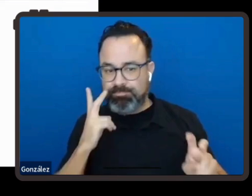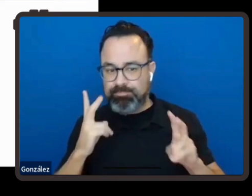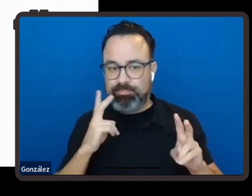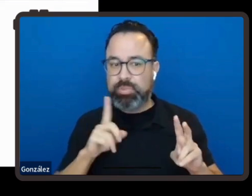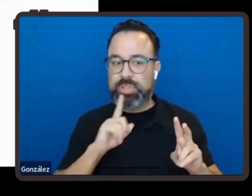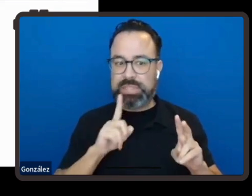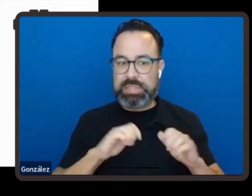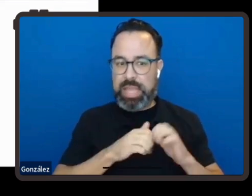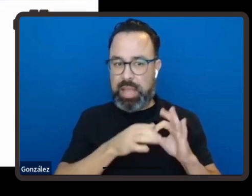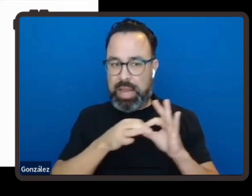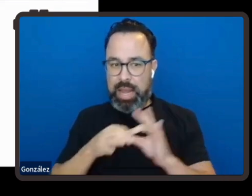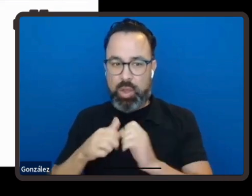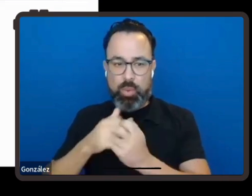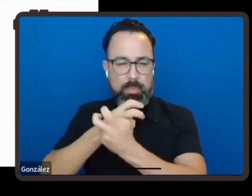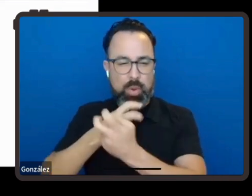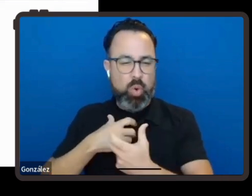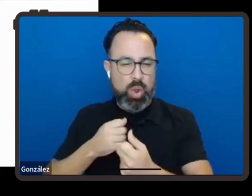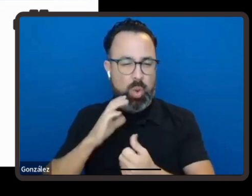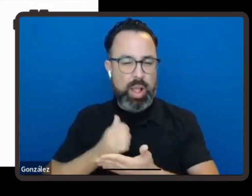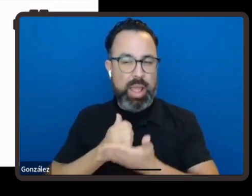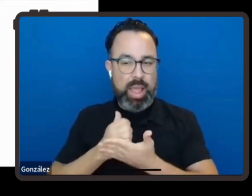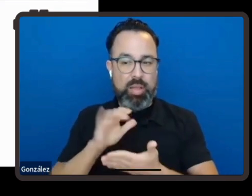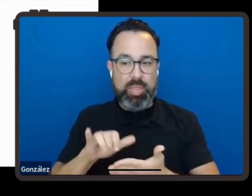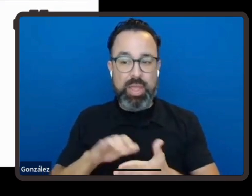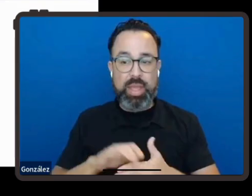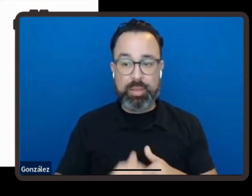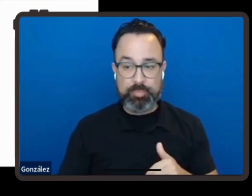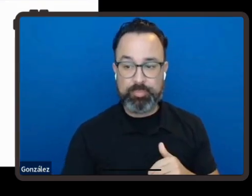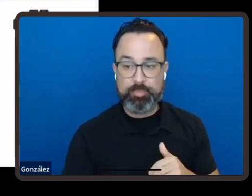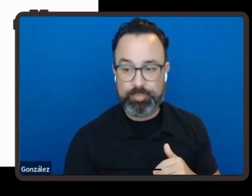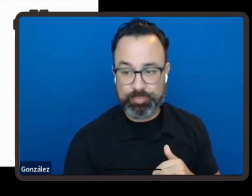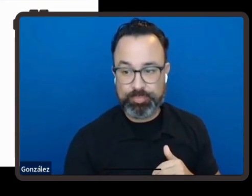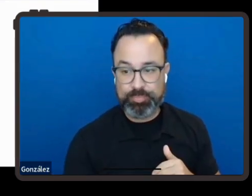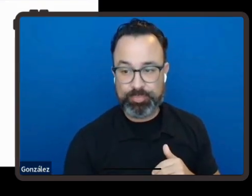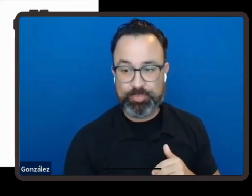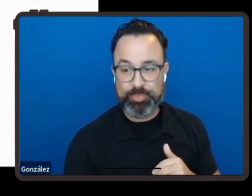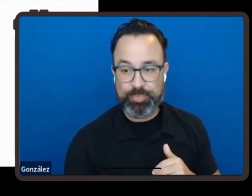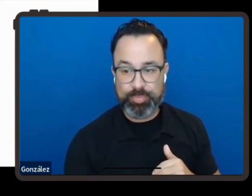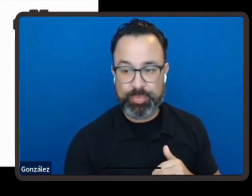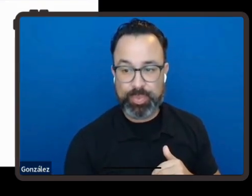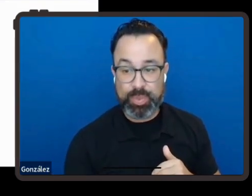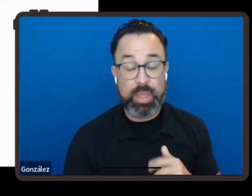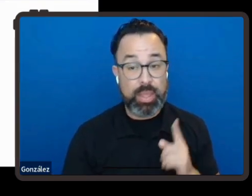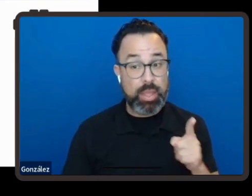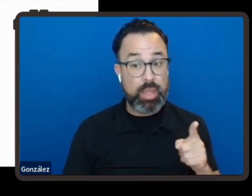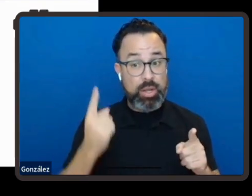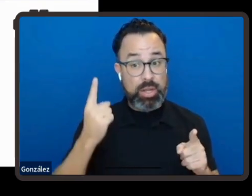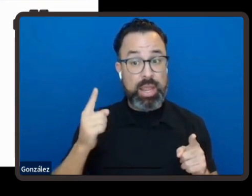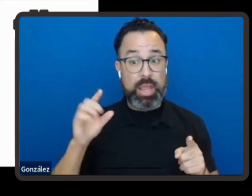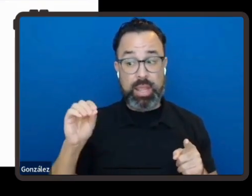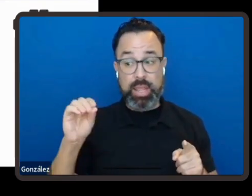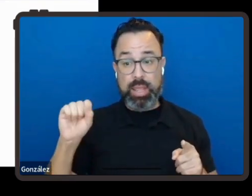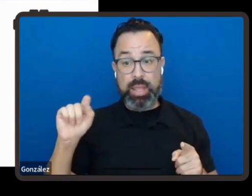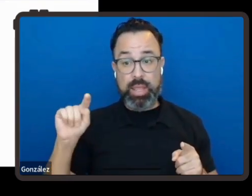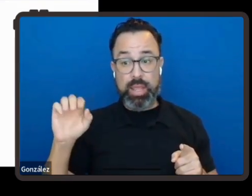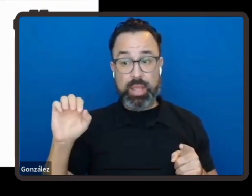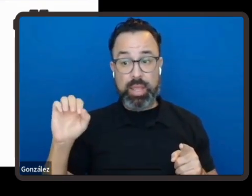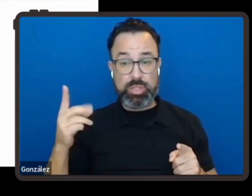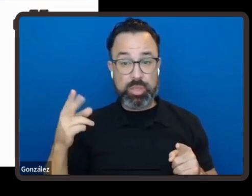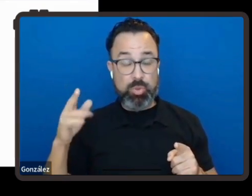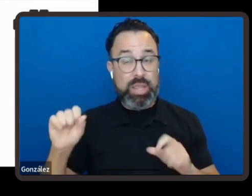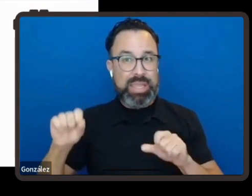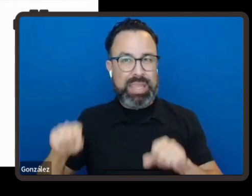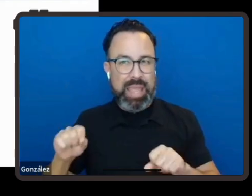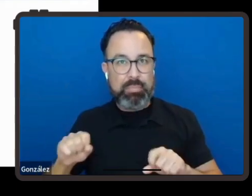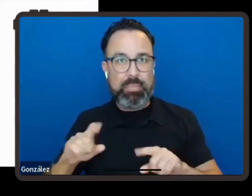help that. And with the osteoporosis, as Claudia said, it can be that it's not found, and because it's just